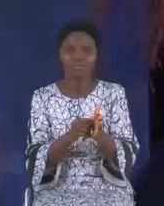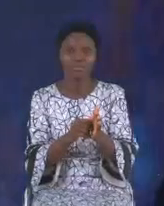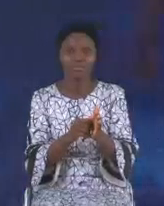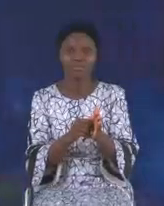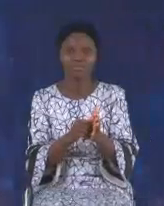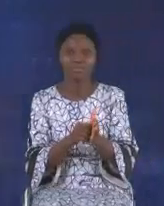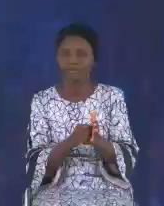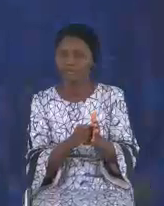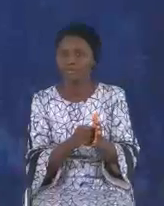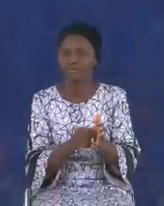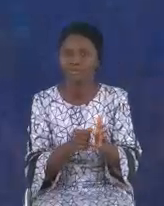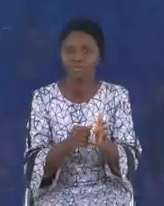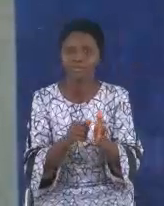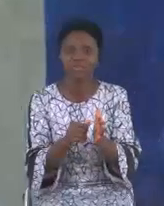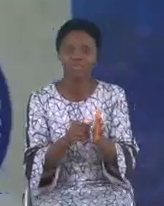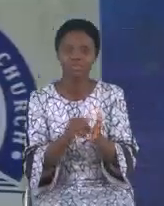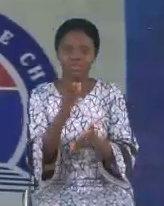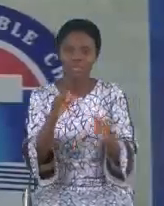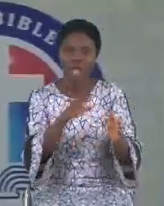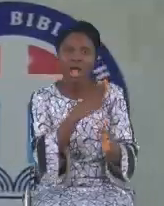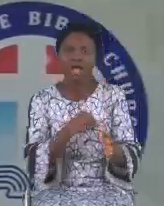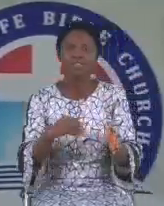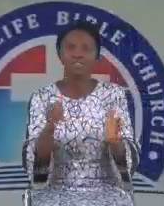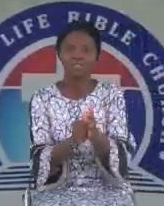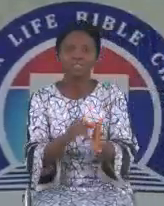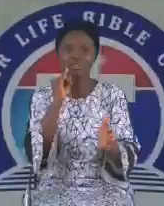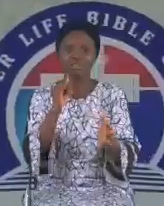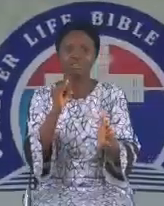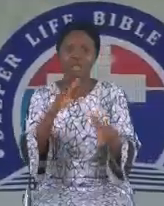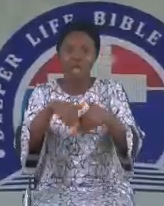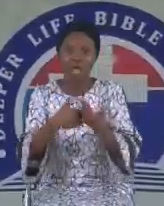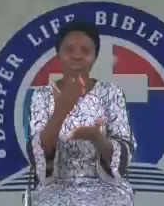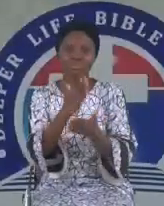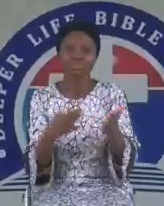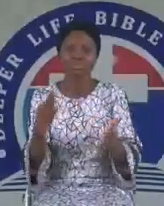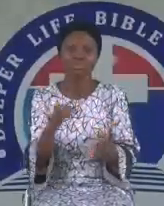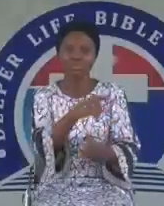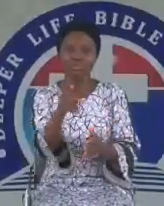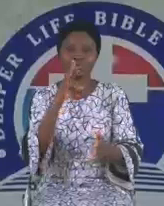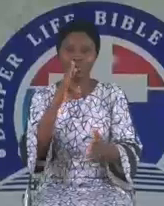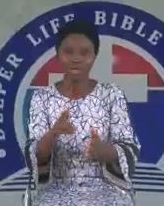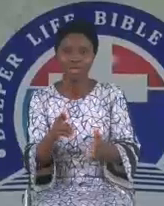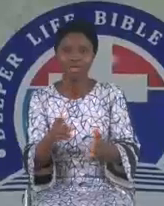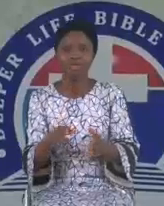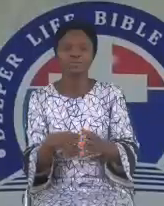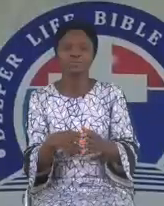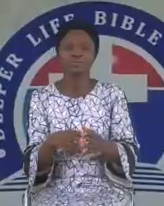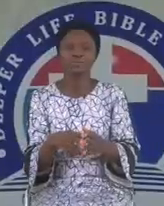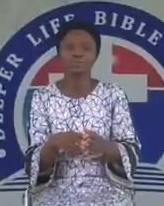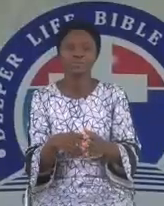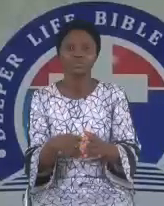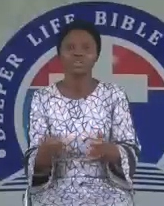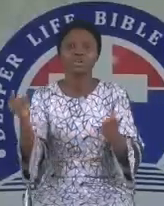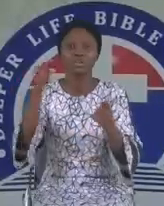such were some of you. And you were just staying there and doing those things until the hunter,